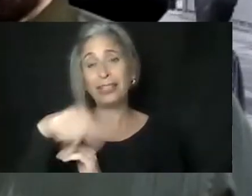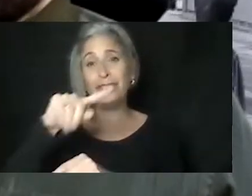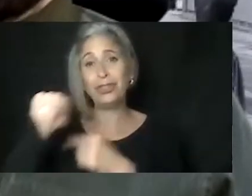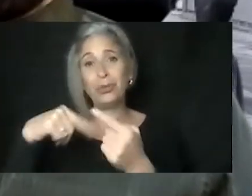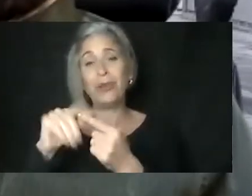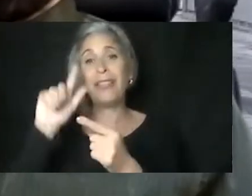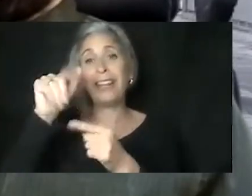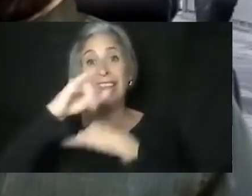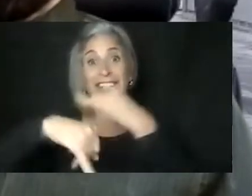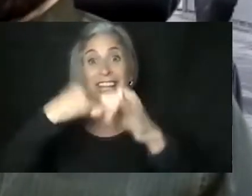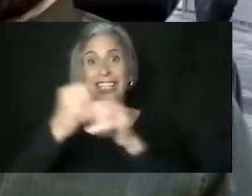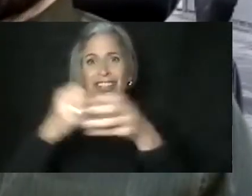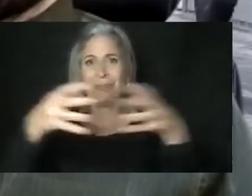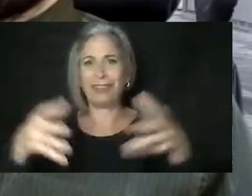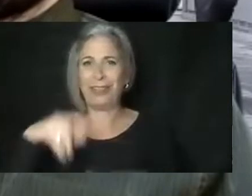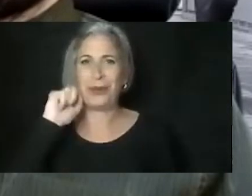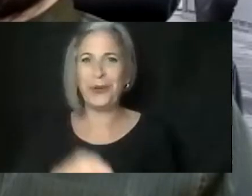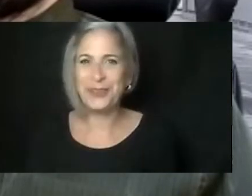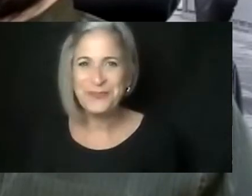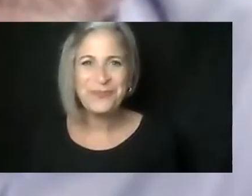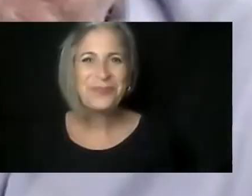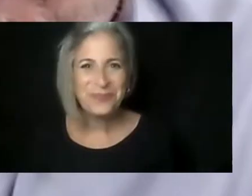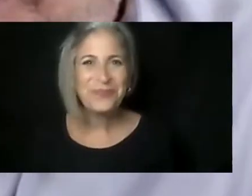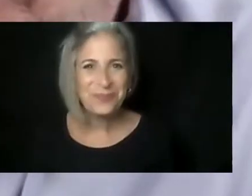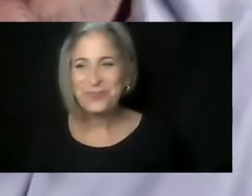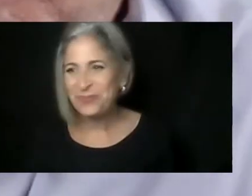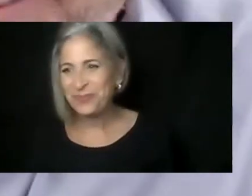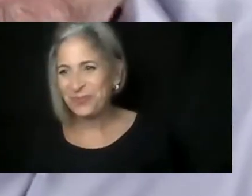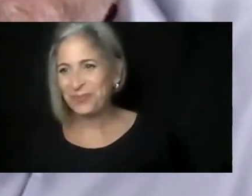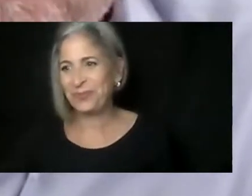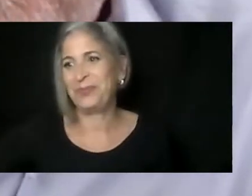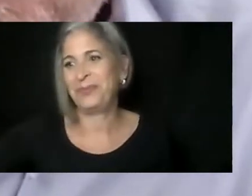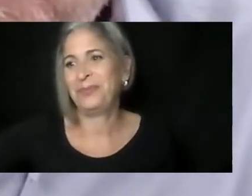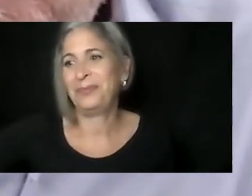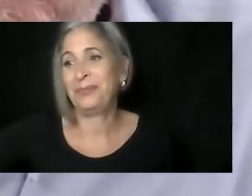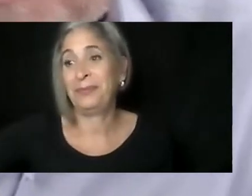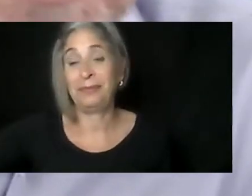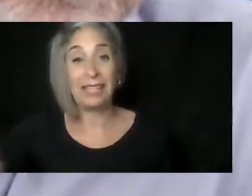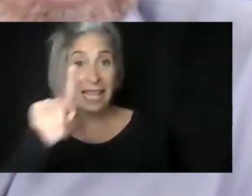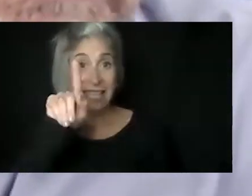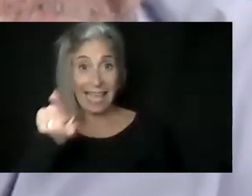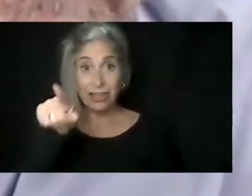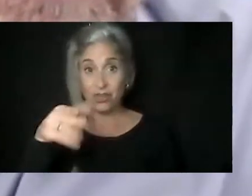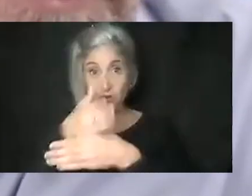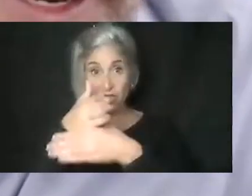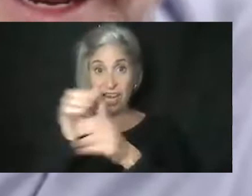that international expansion. Cool. So are you allowed to disclose at all, Sam,